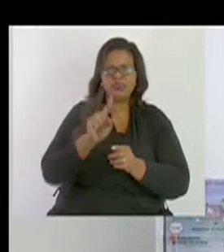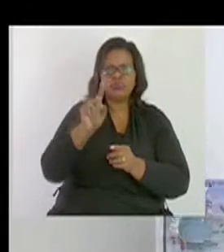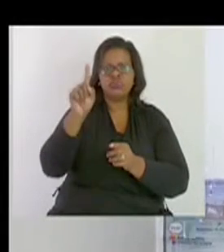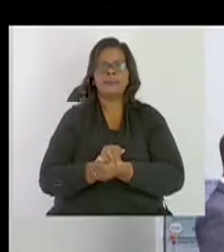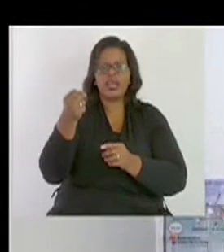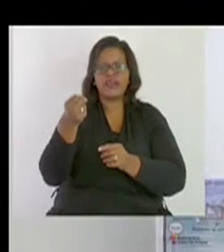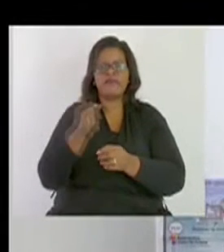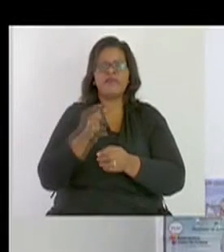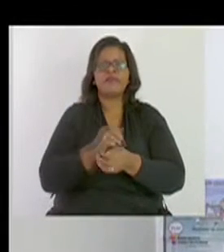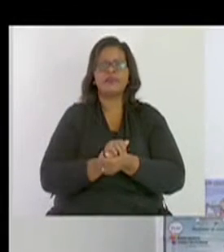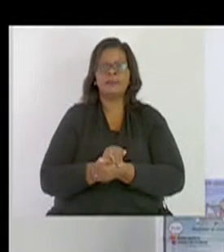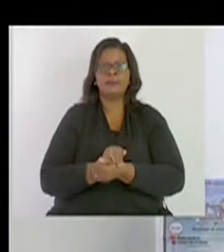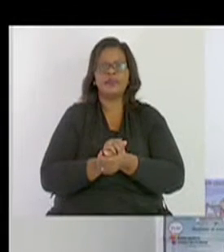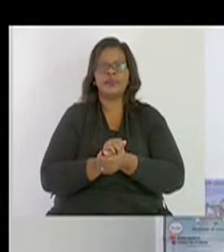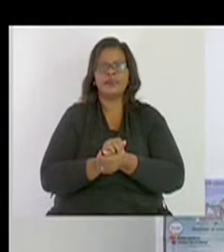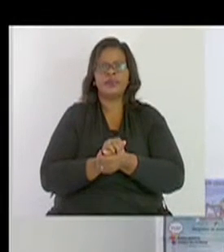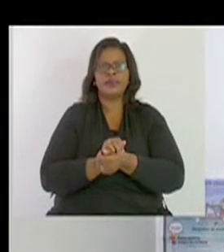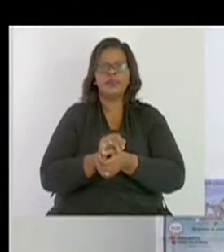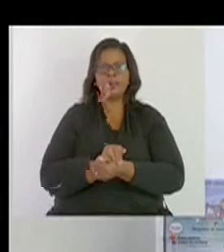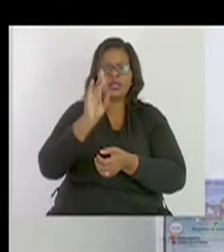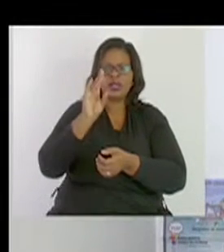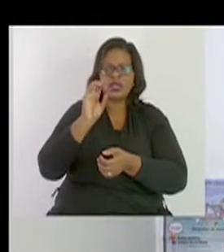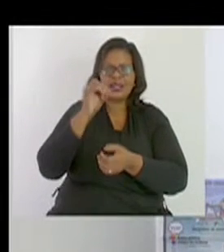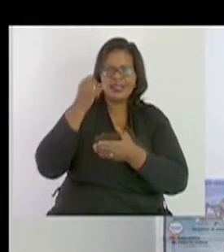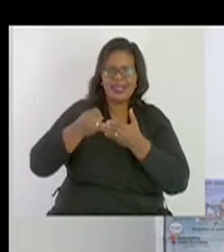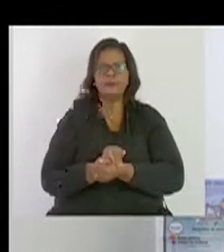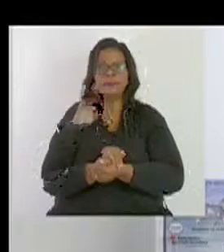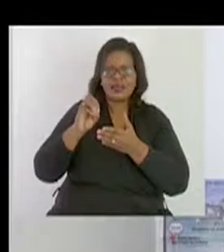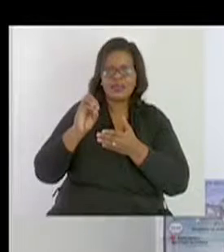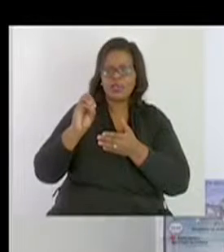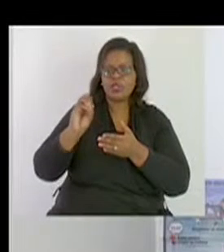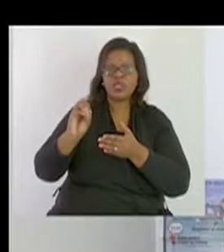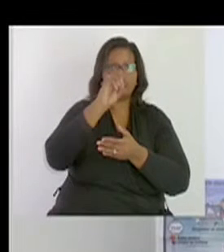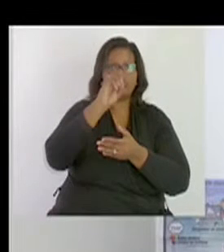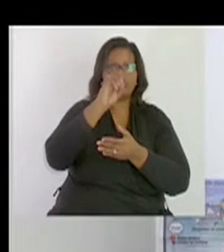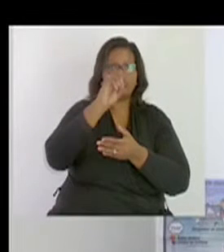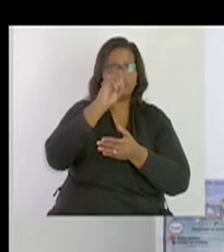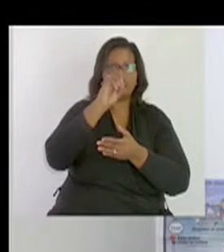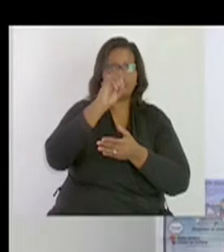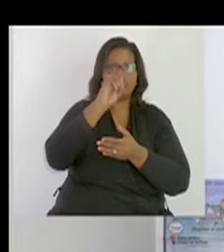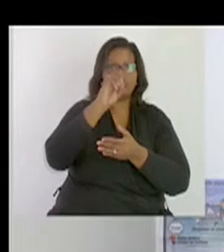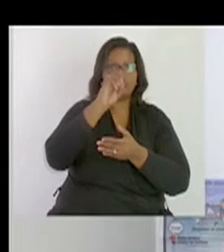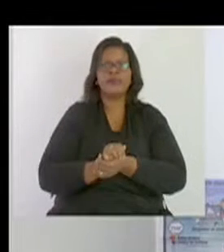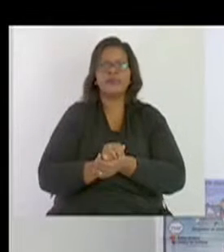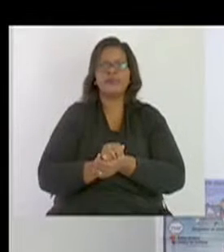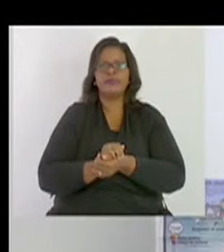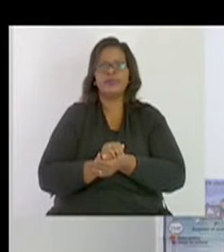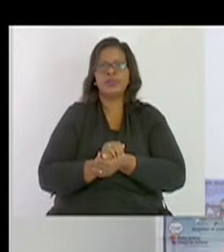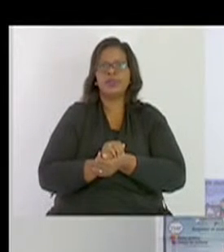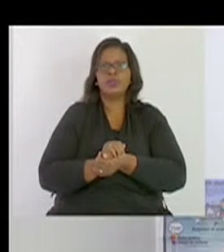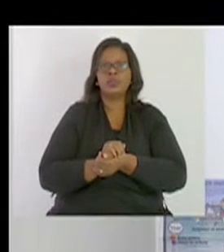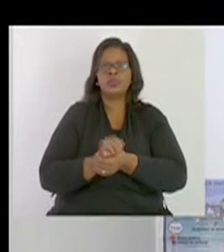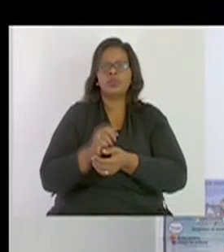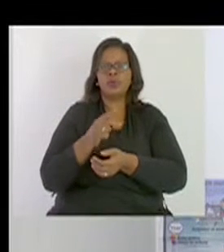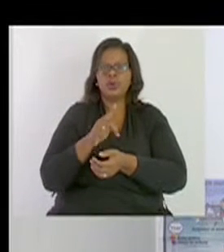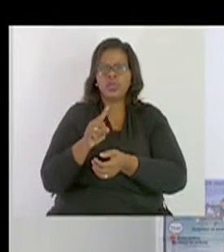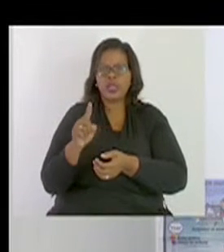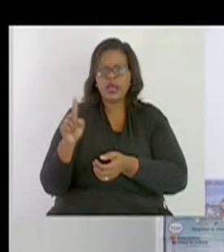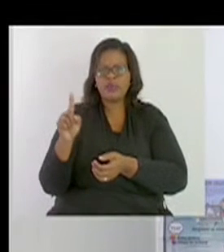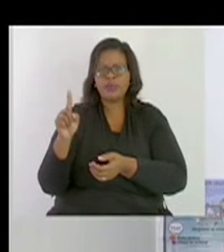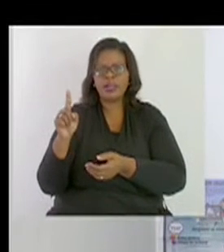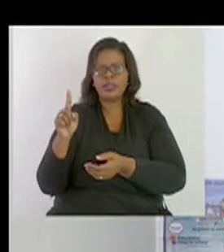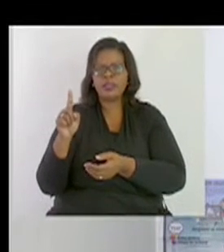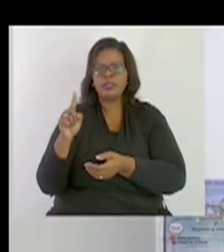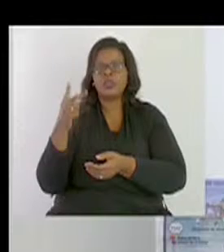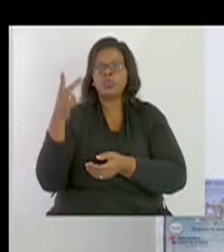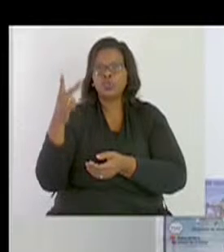Right. On the second one, just look at the last number, 0. Let us check whether so it is even. Then on this one, we